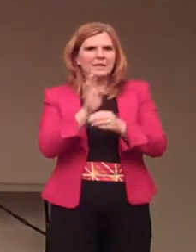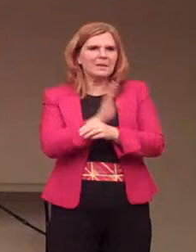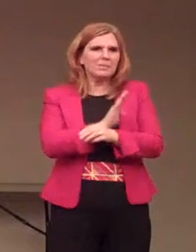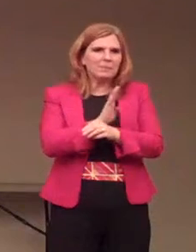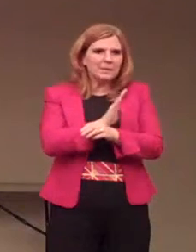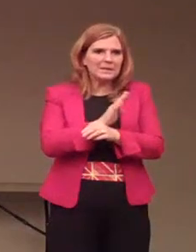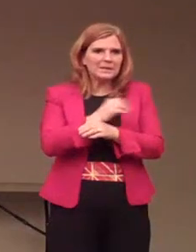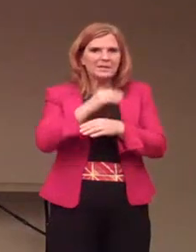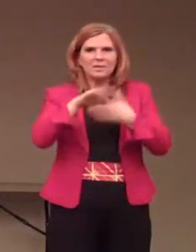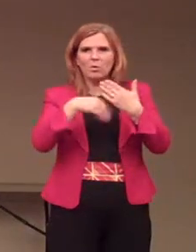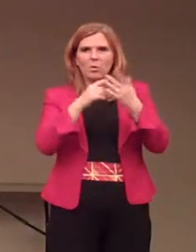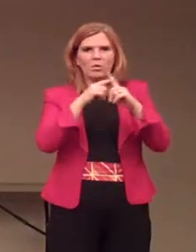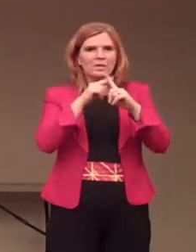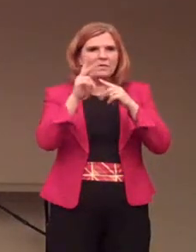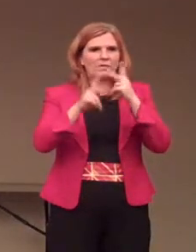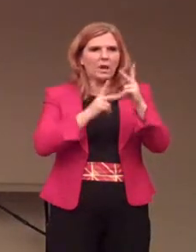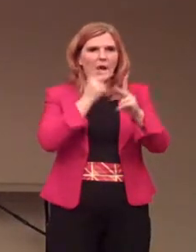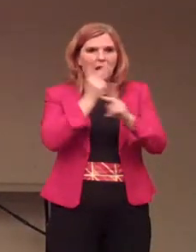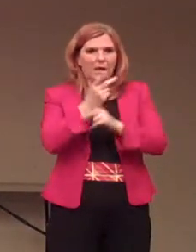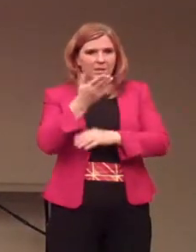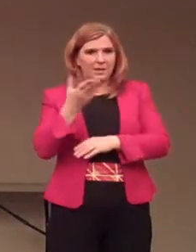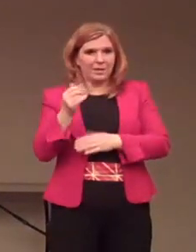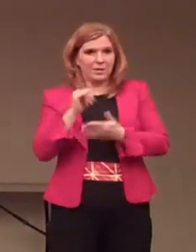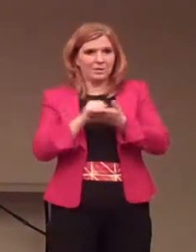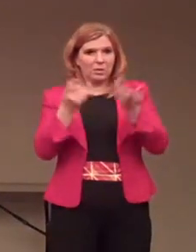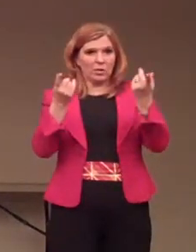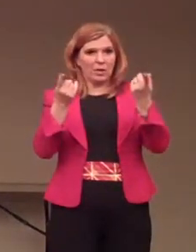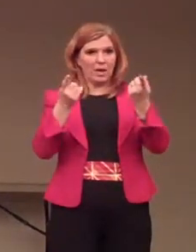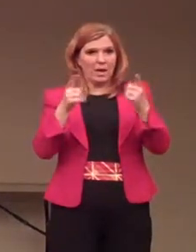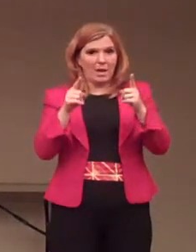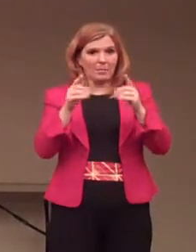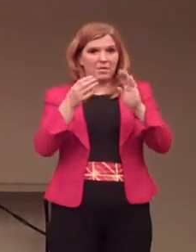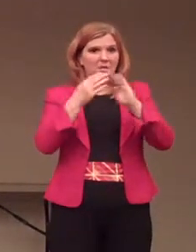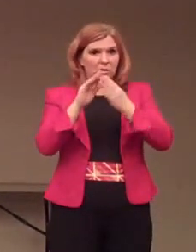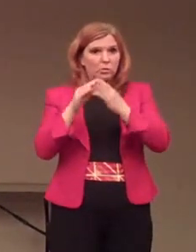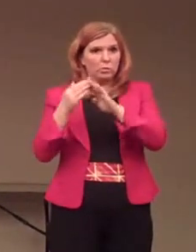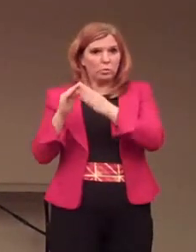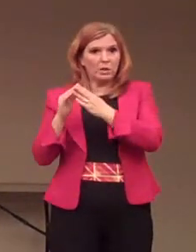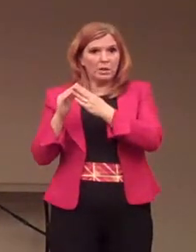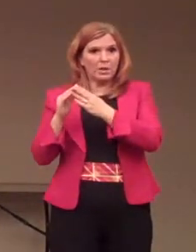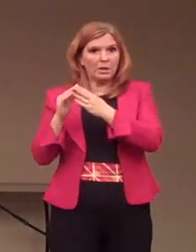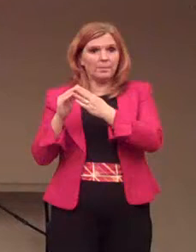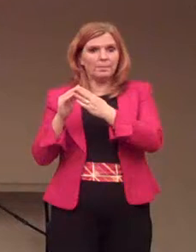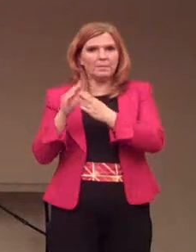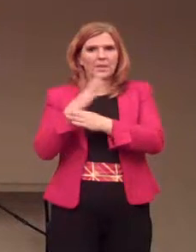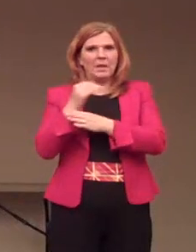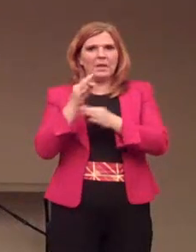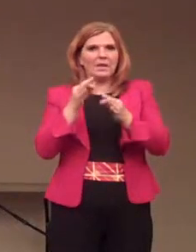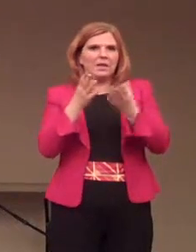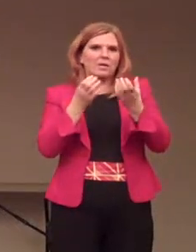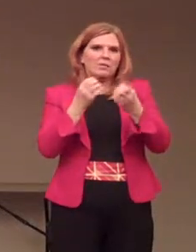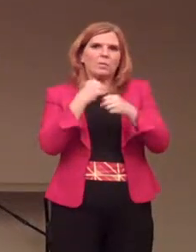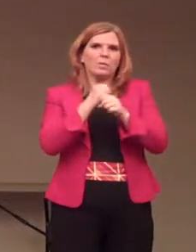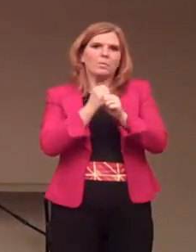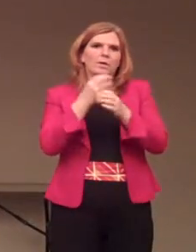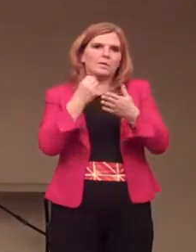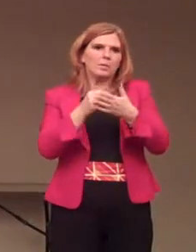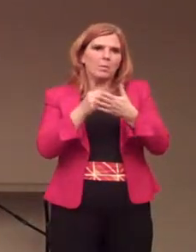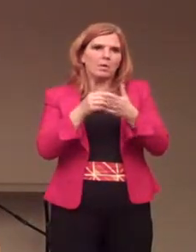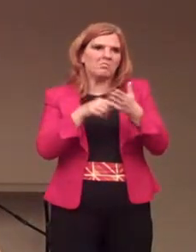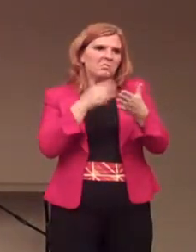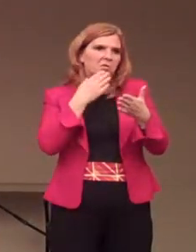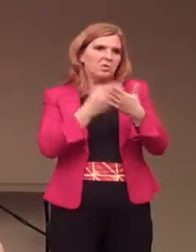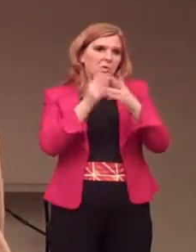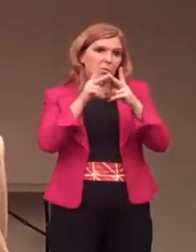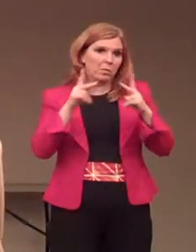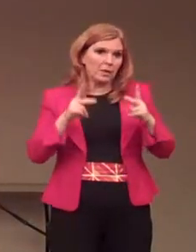and all the different kinds of things that are going on in the community. And if you want to make some money, this is obviously a